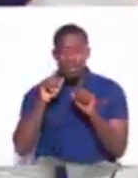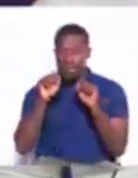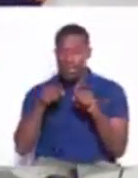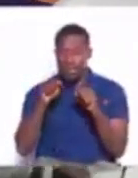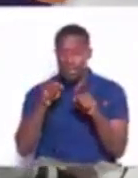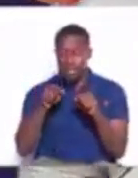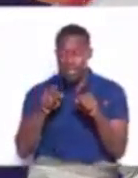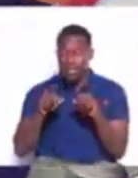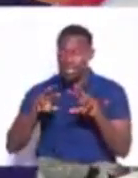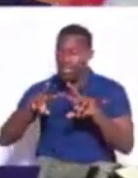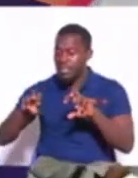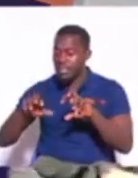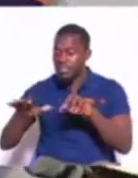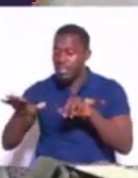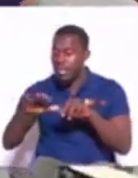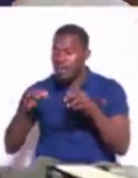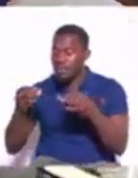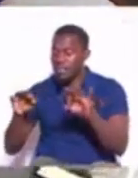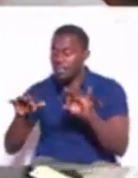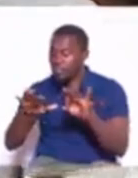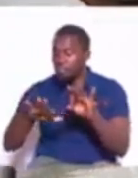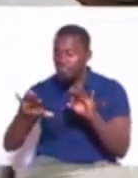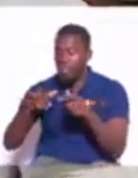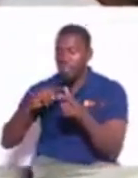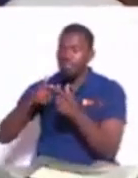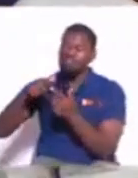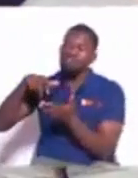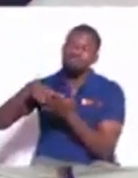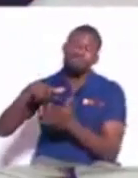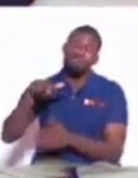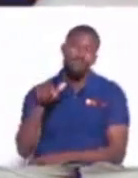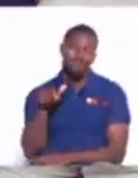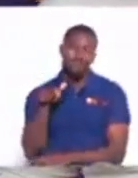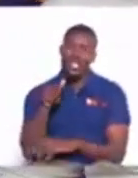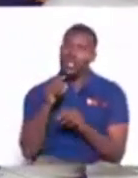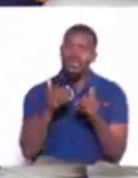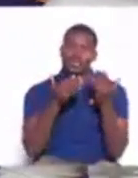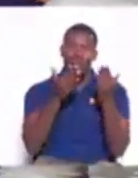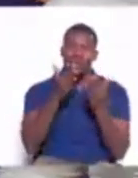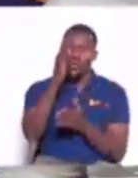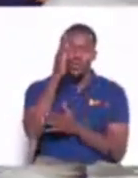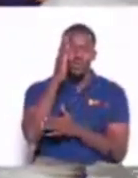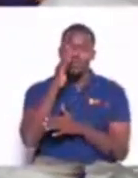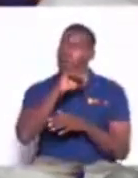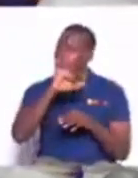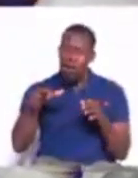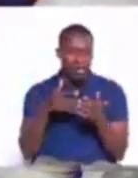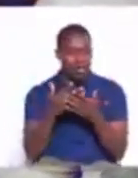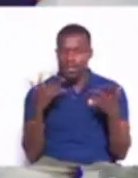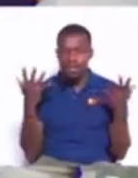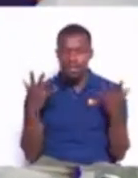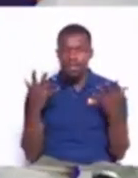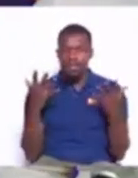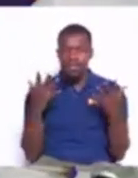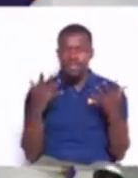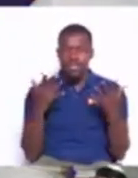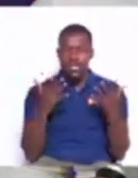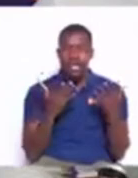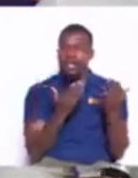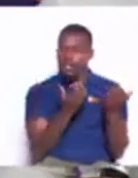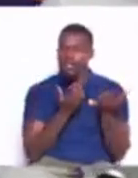you're coming, you're saying, God, I'm giving it all. I'm giving it all. But I need strength. I need power,